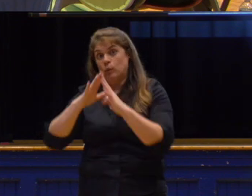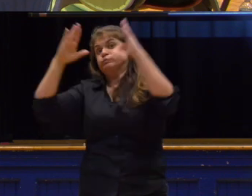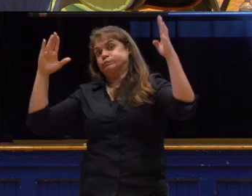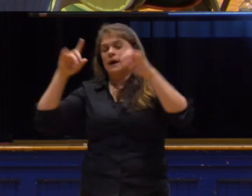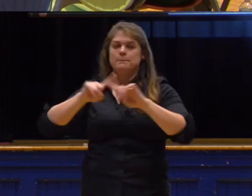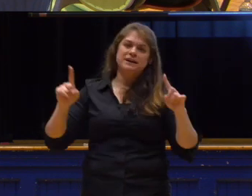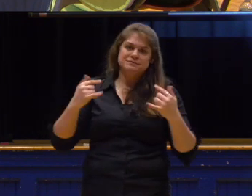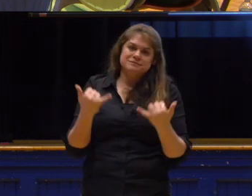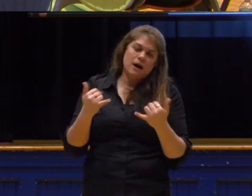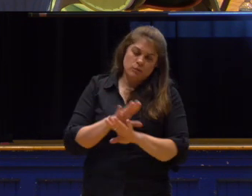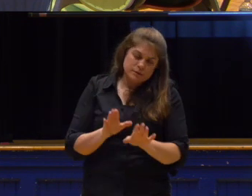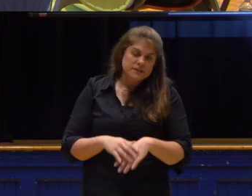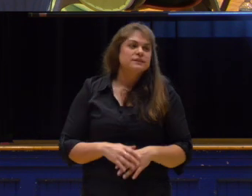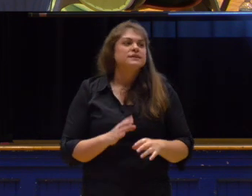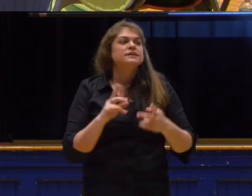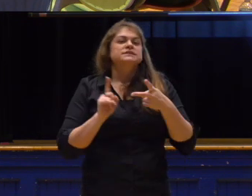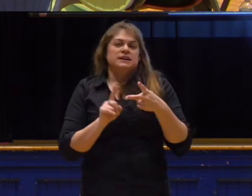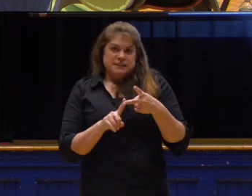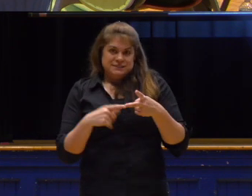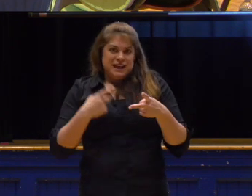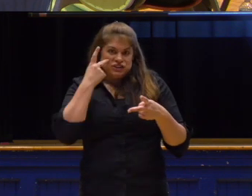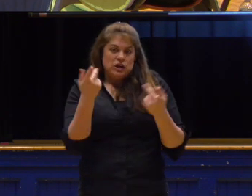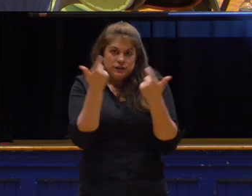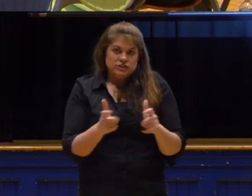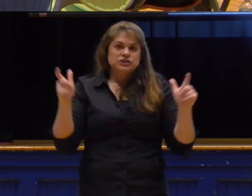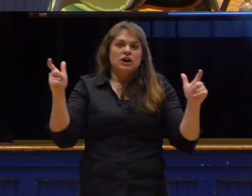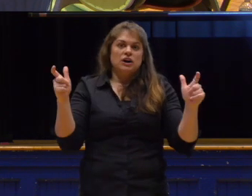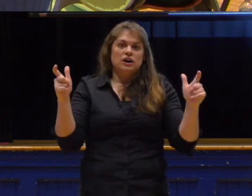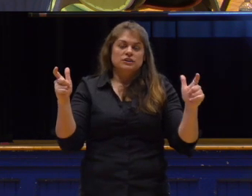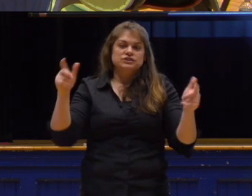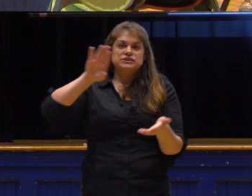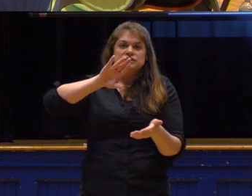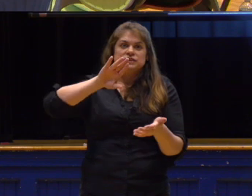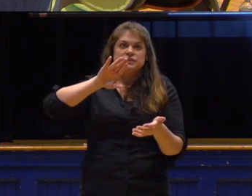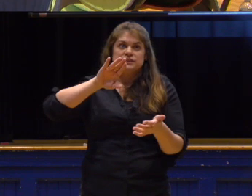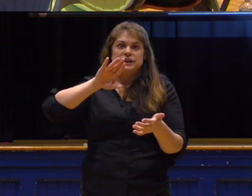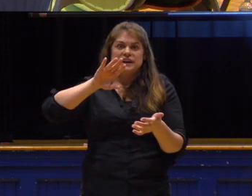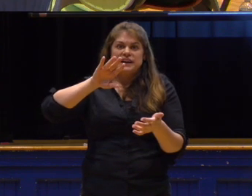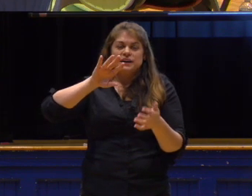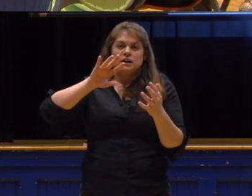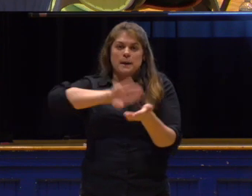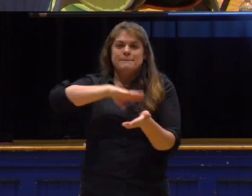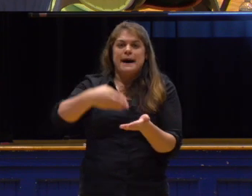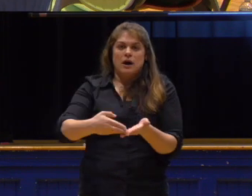but Secondly, I saw a very large amount of federal funding in the